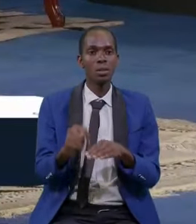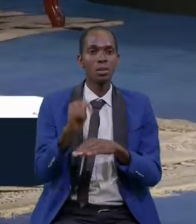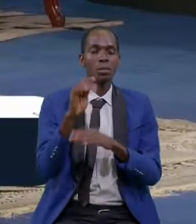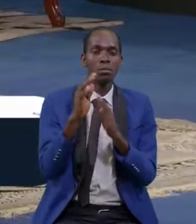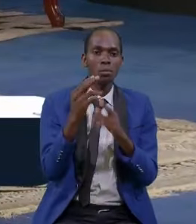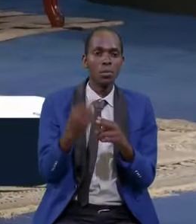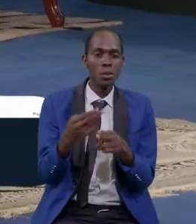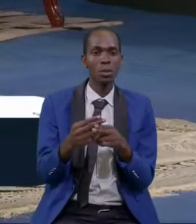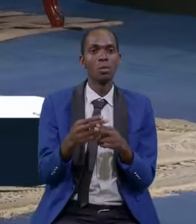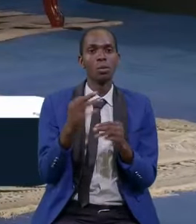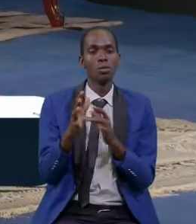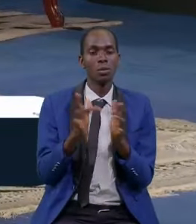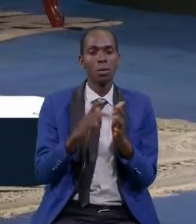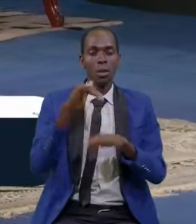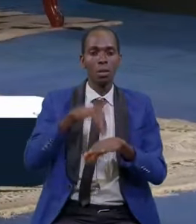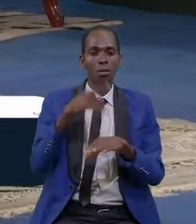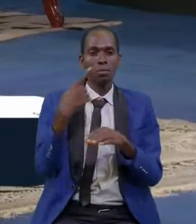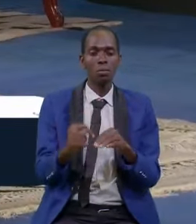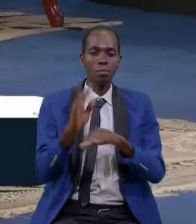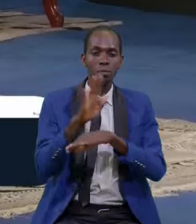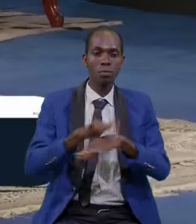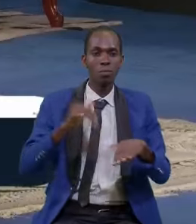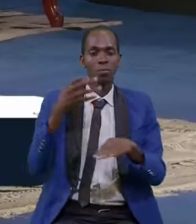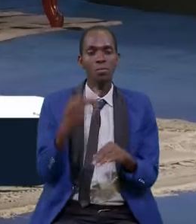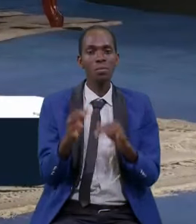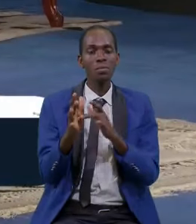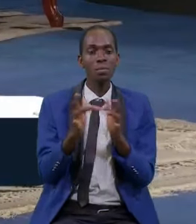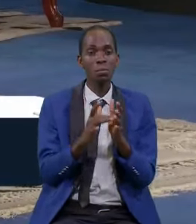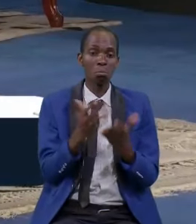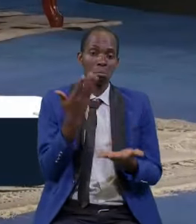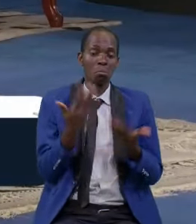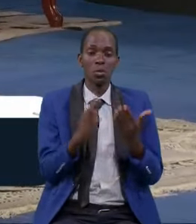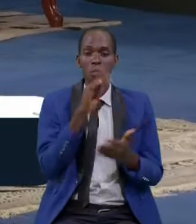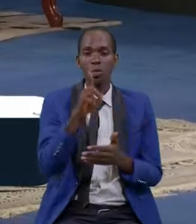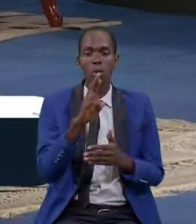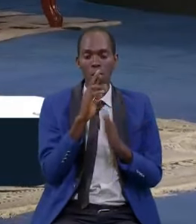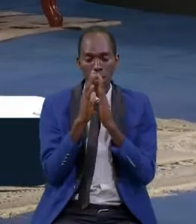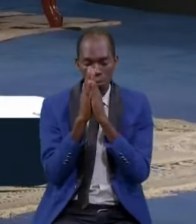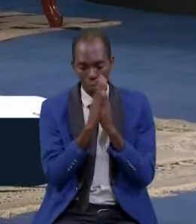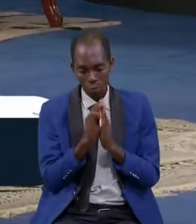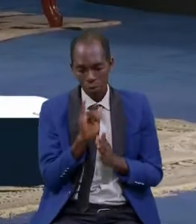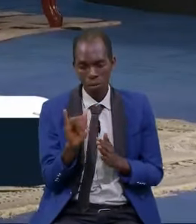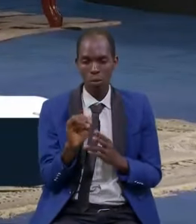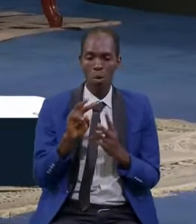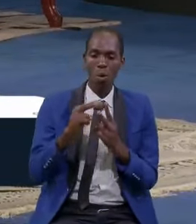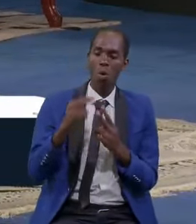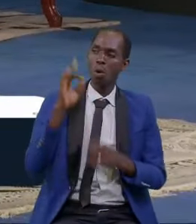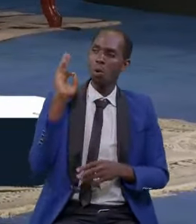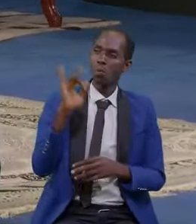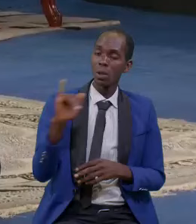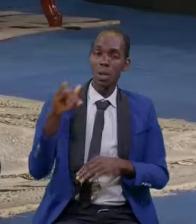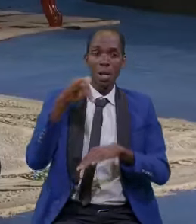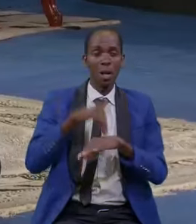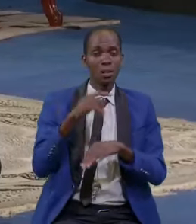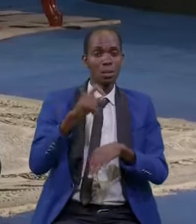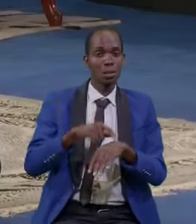mention of the name of Jesus, whether you are praying, you are preaching, at the mention of the name of